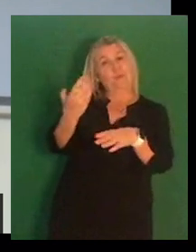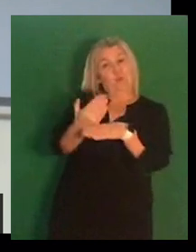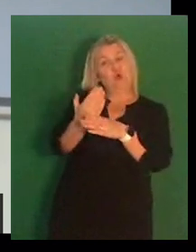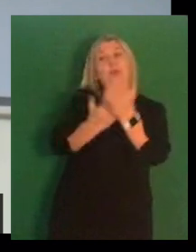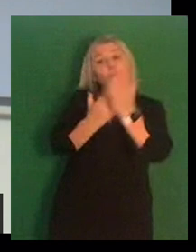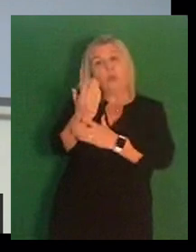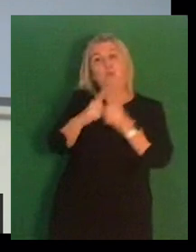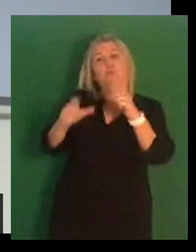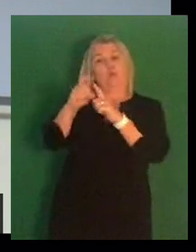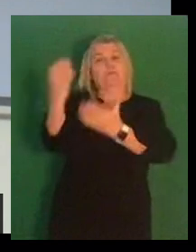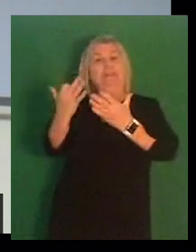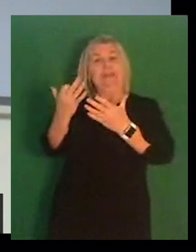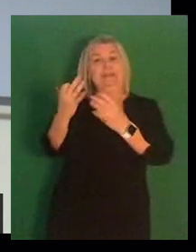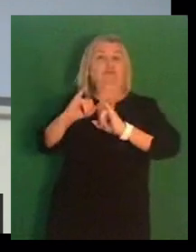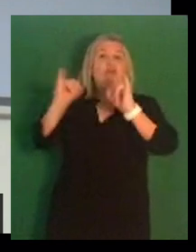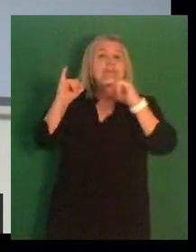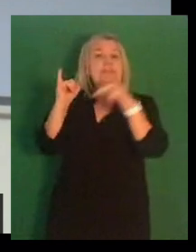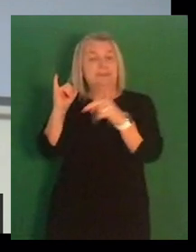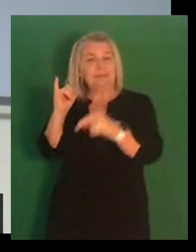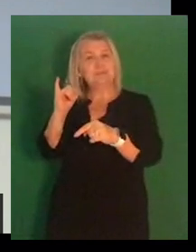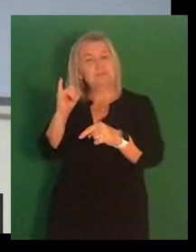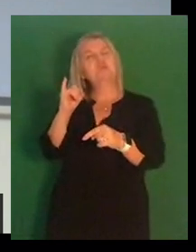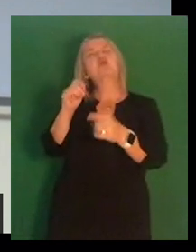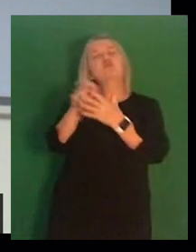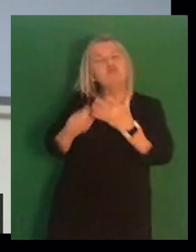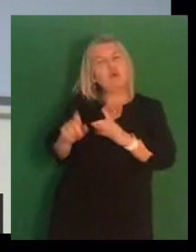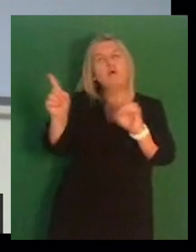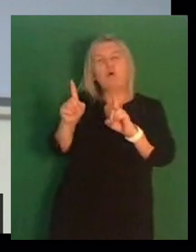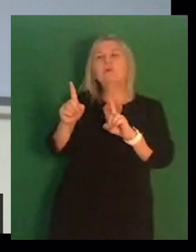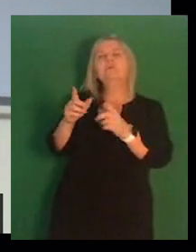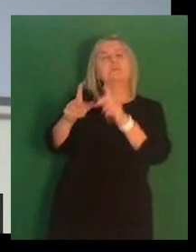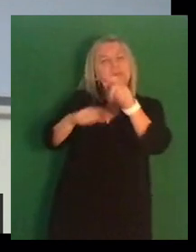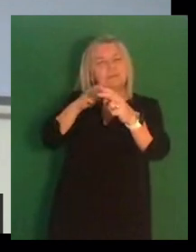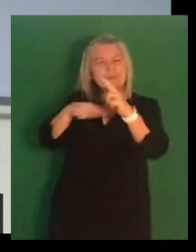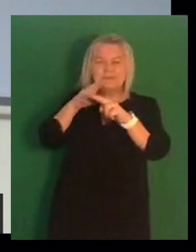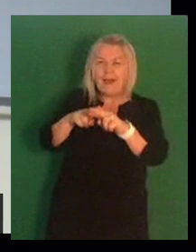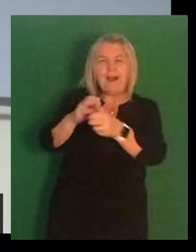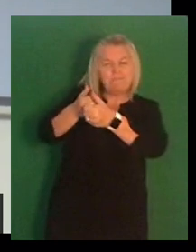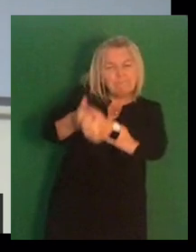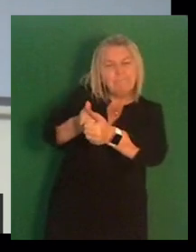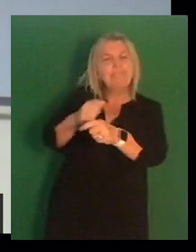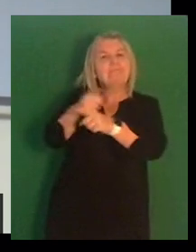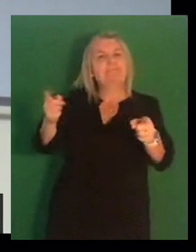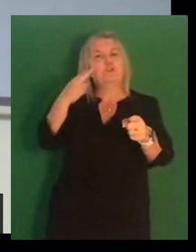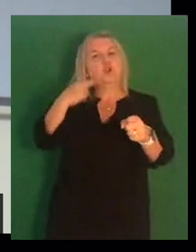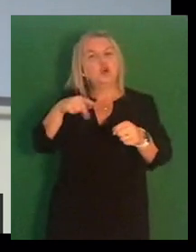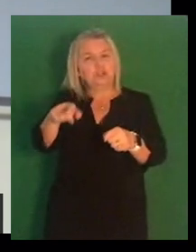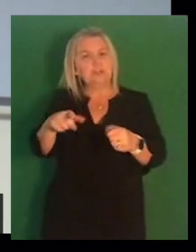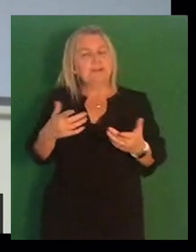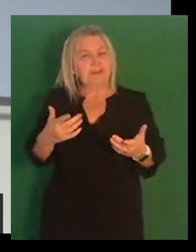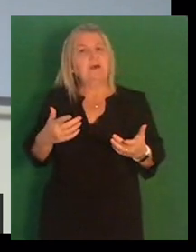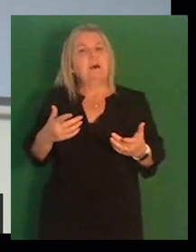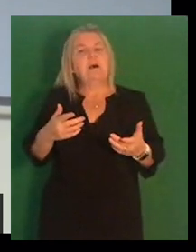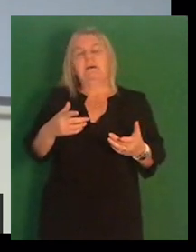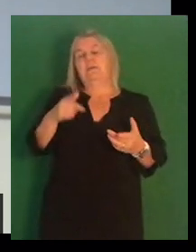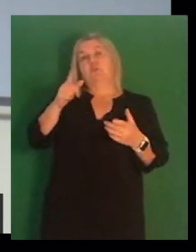staff who support the work of the nurses within the hospitals during the crisis. And it was a piece